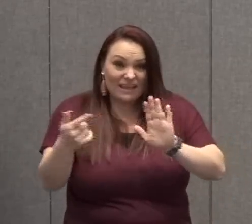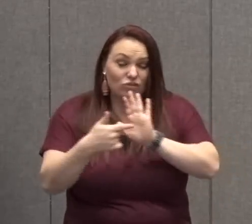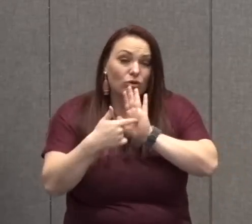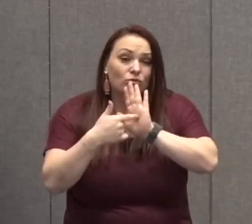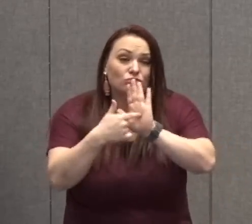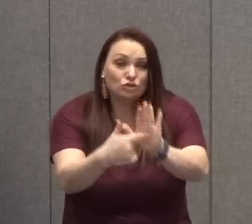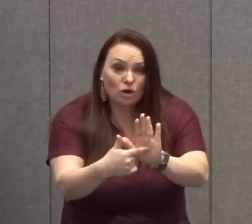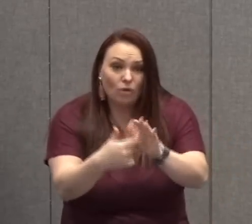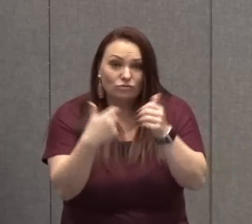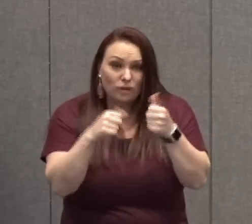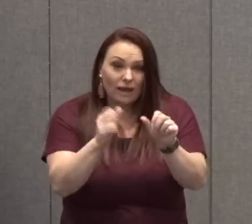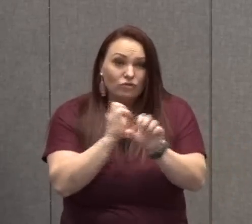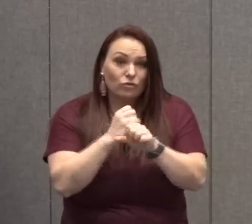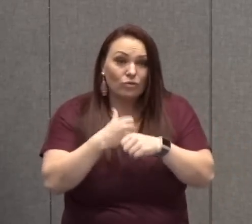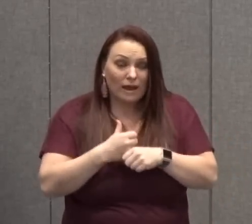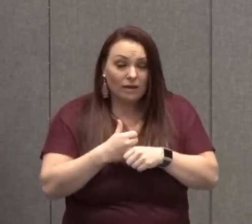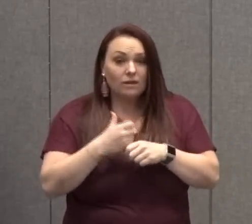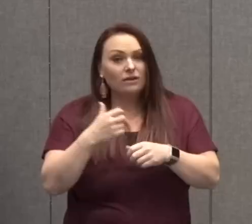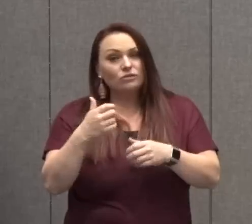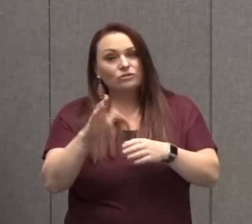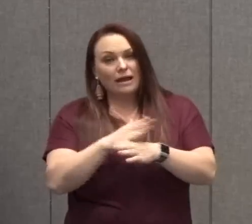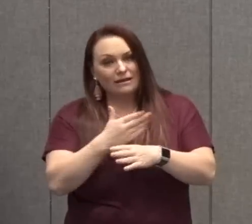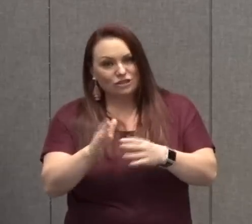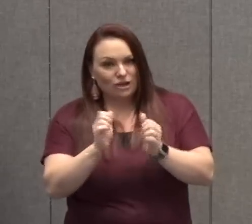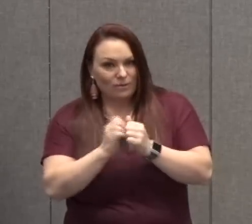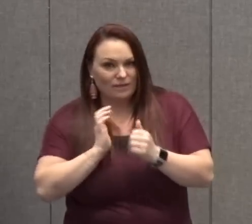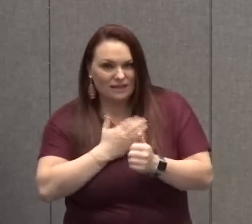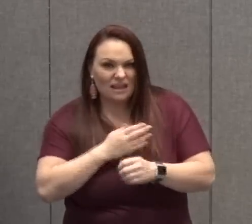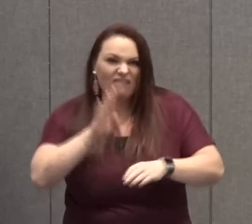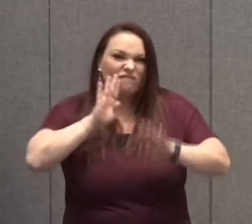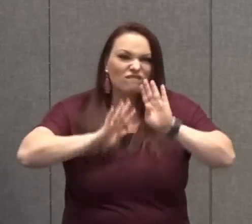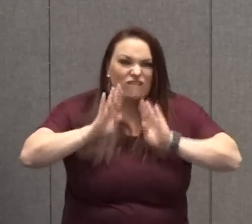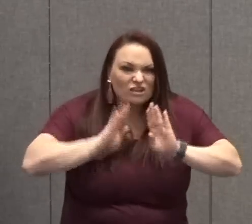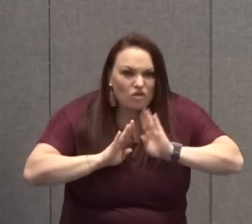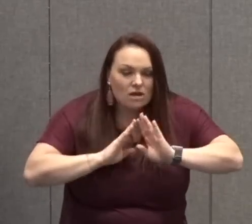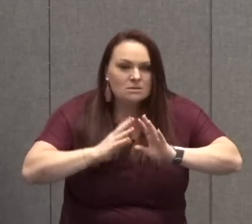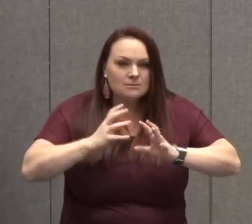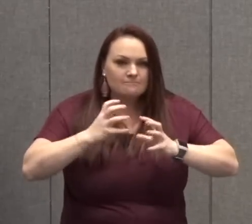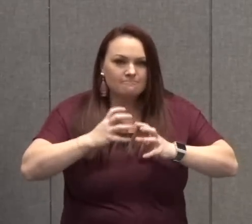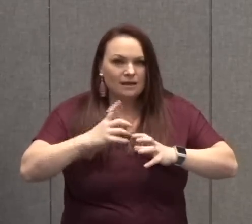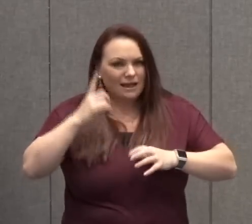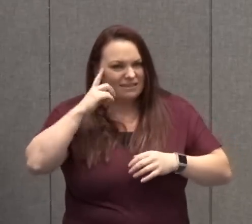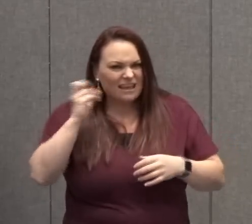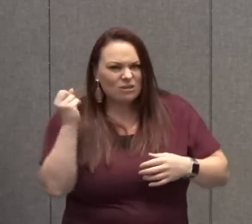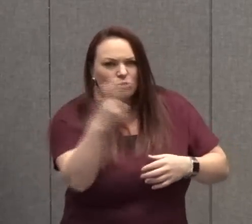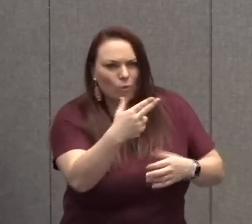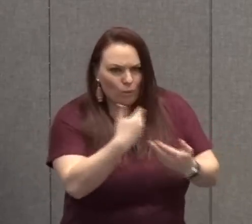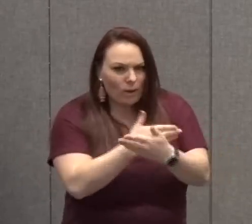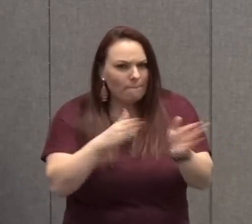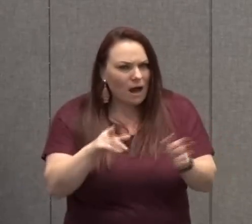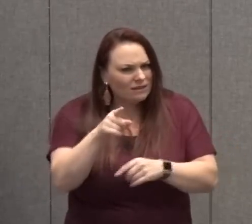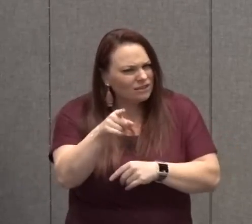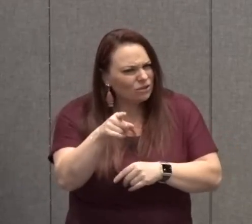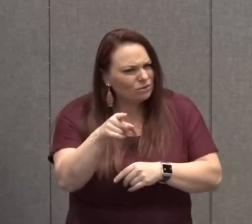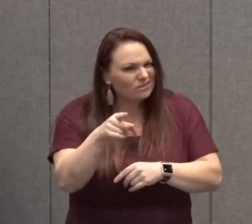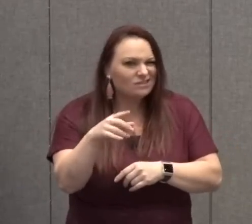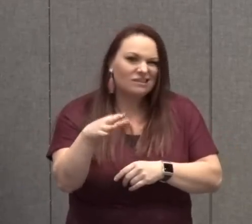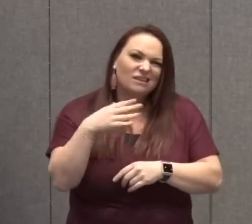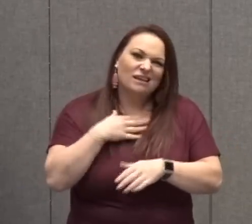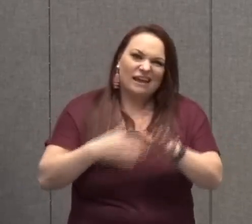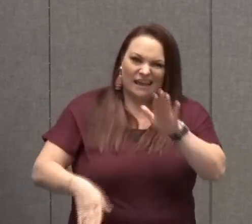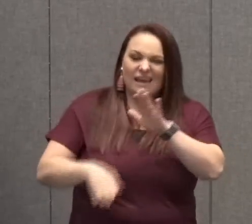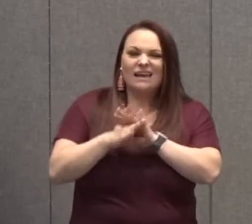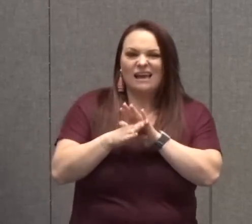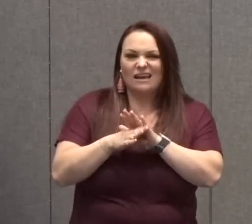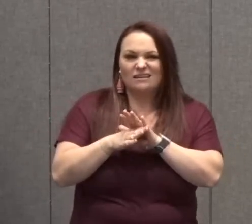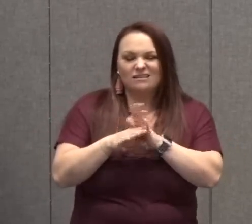what he was trying to create. He was trying to share with us. And he was getting frustrated. And I think he threw a box at you. He kind of kicked it. I